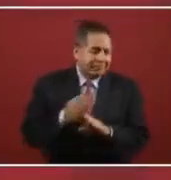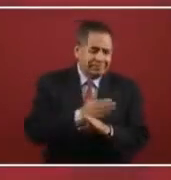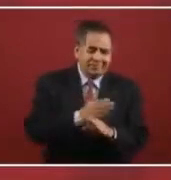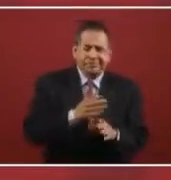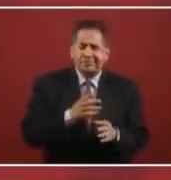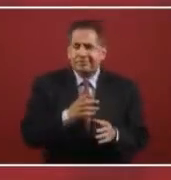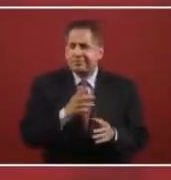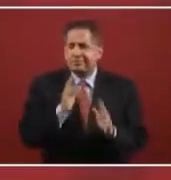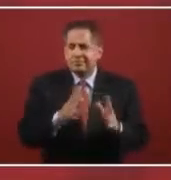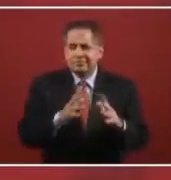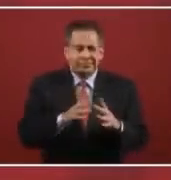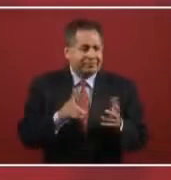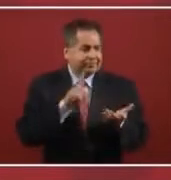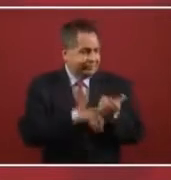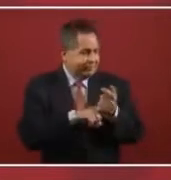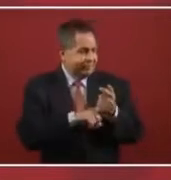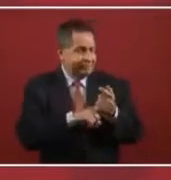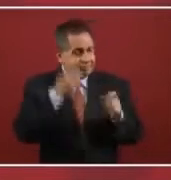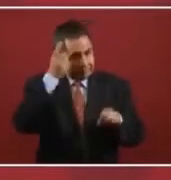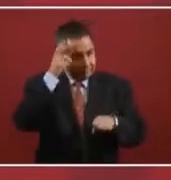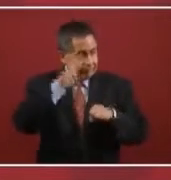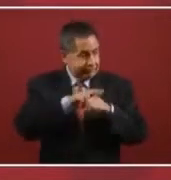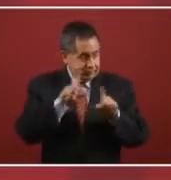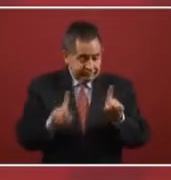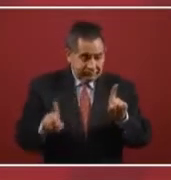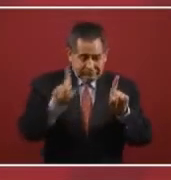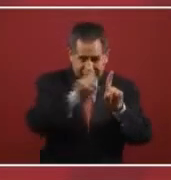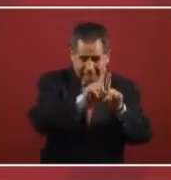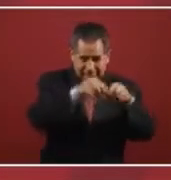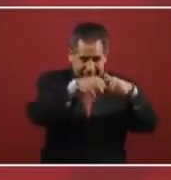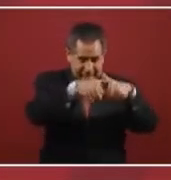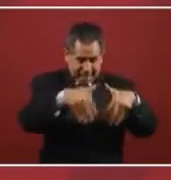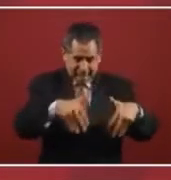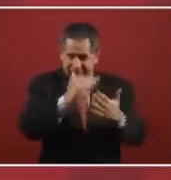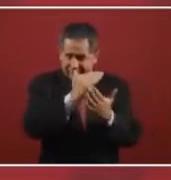Because they already had a structure